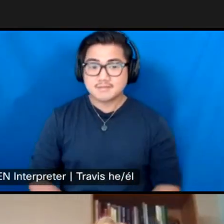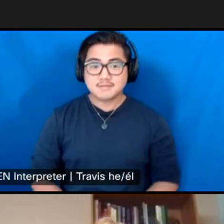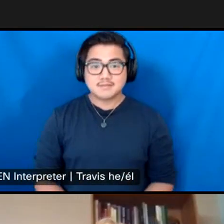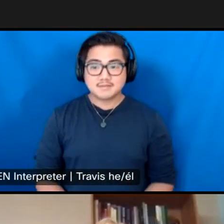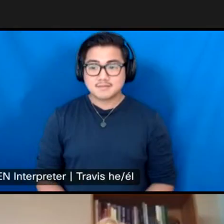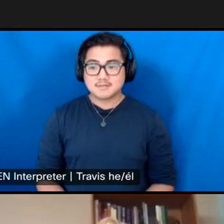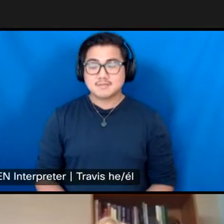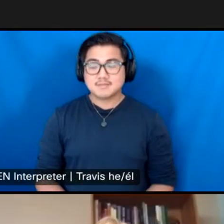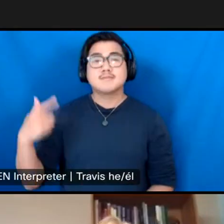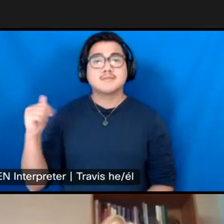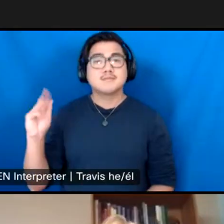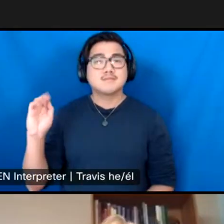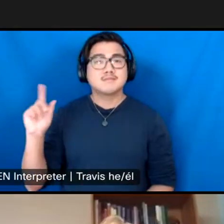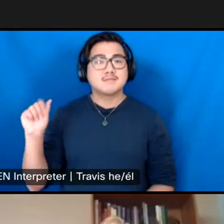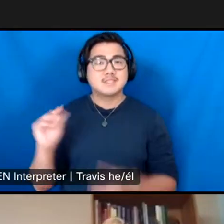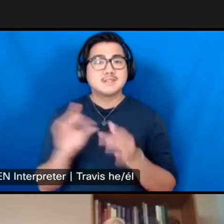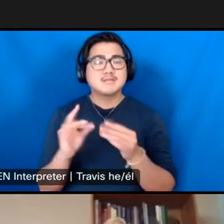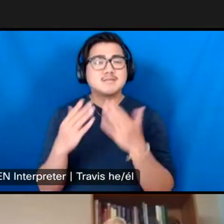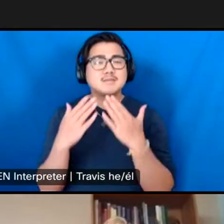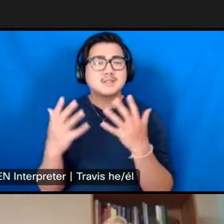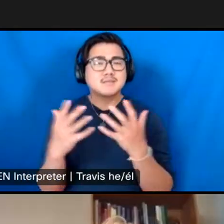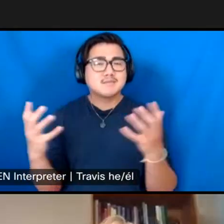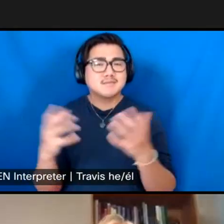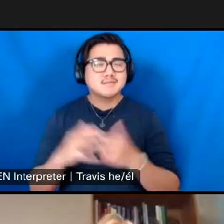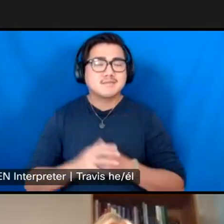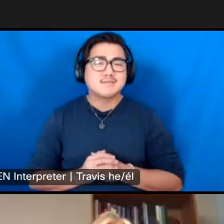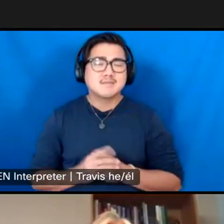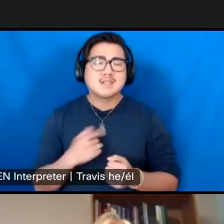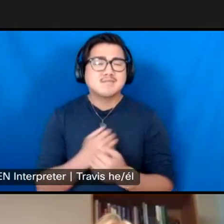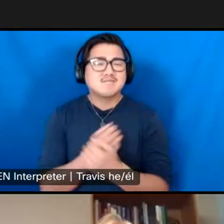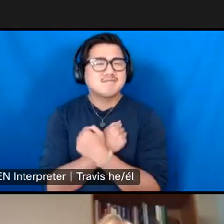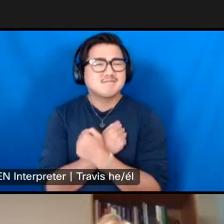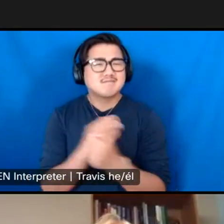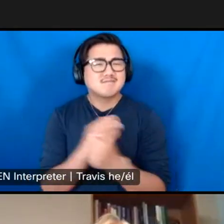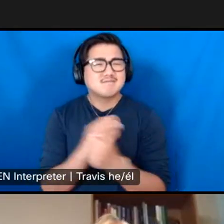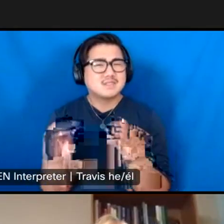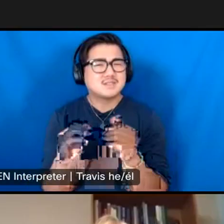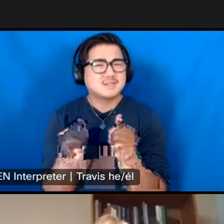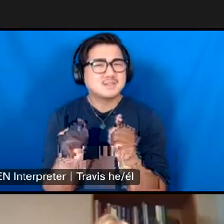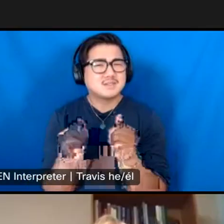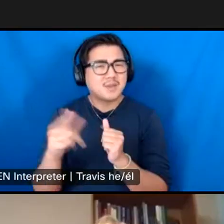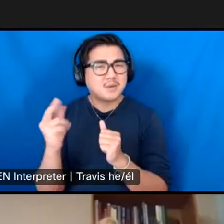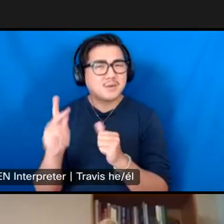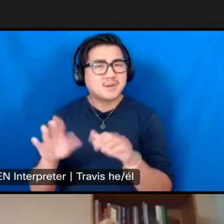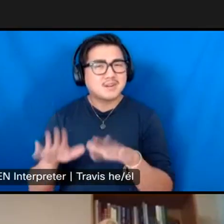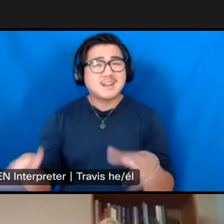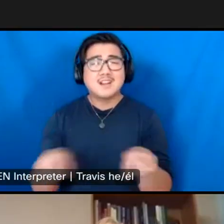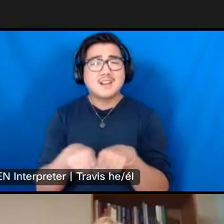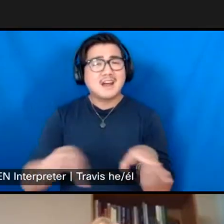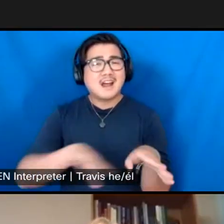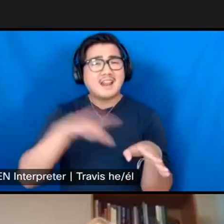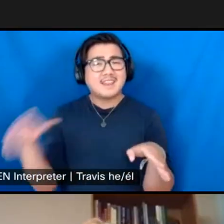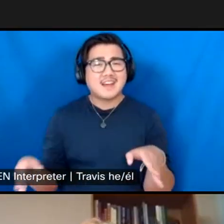Thank you so much. I love the story with your grandchildren and El Altar, and it's